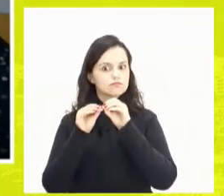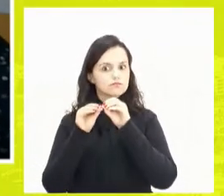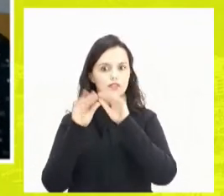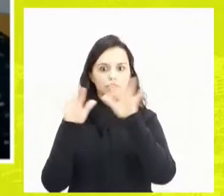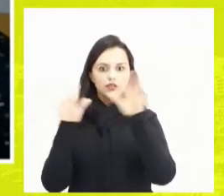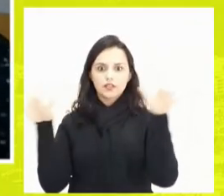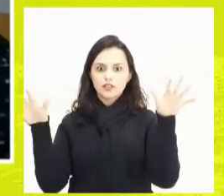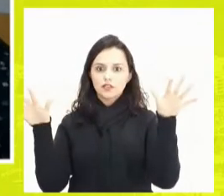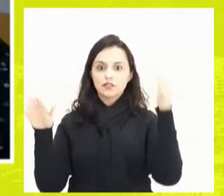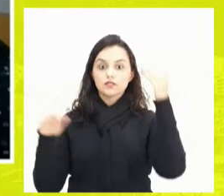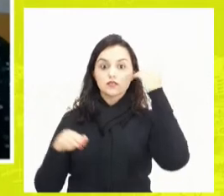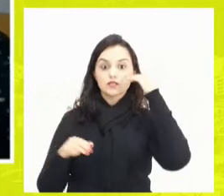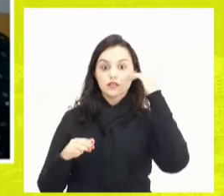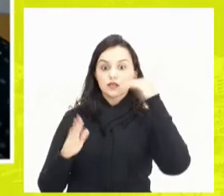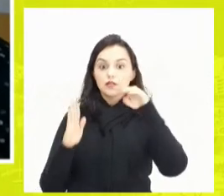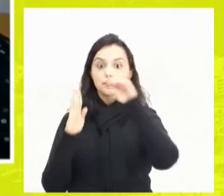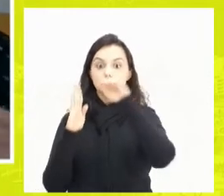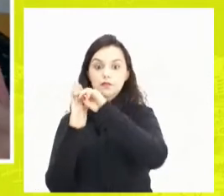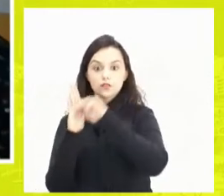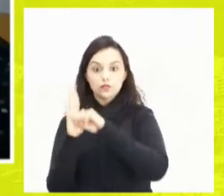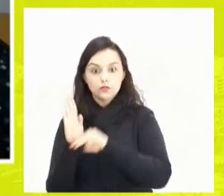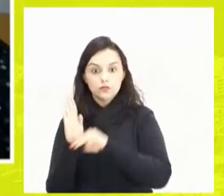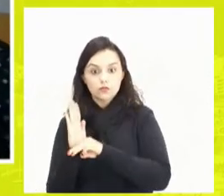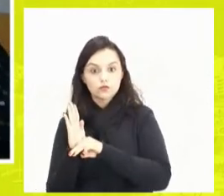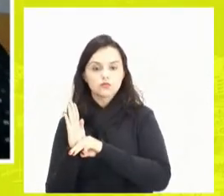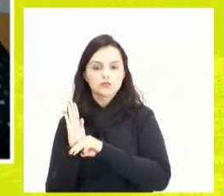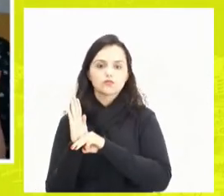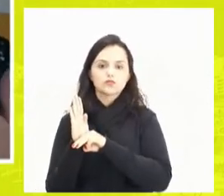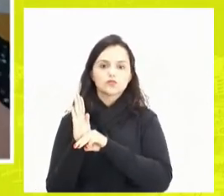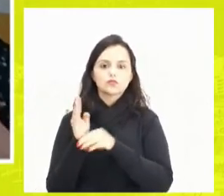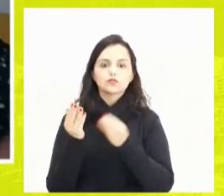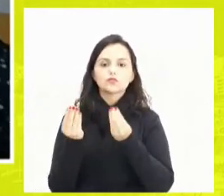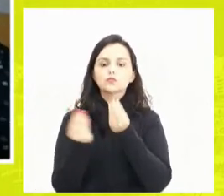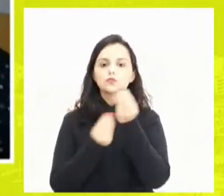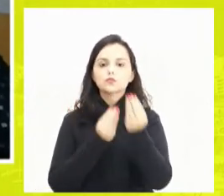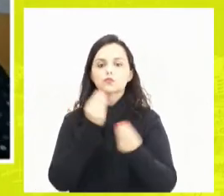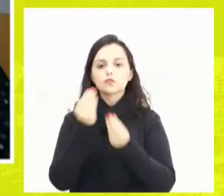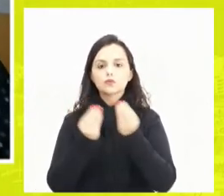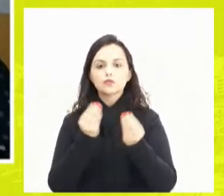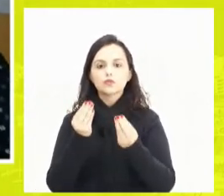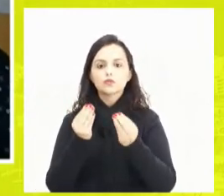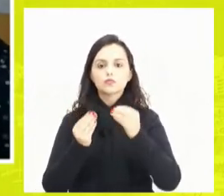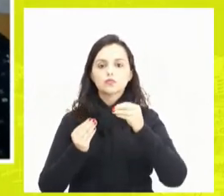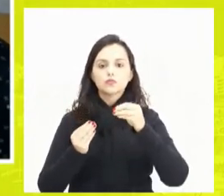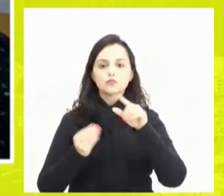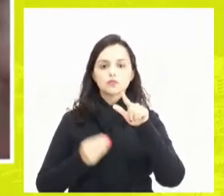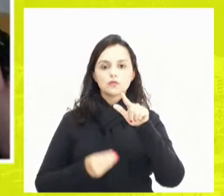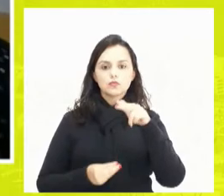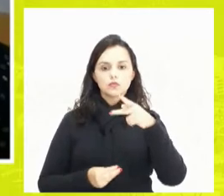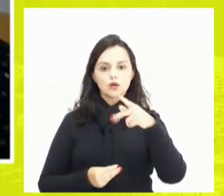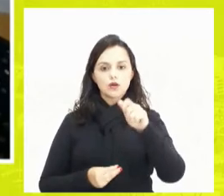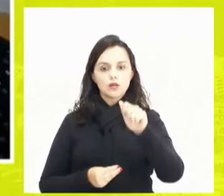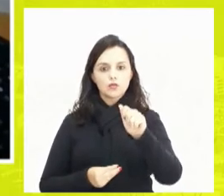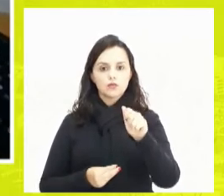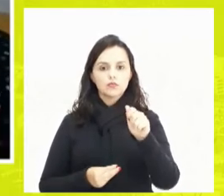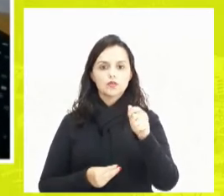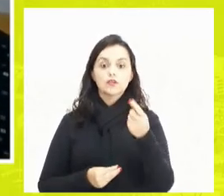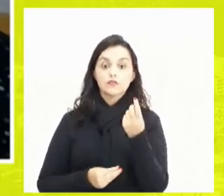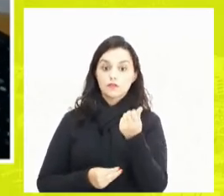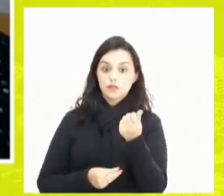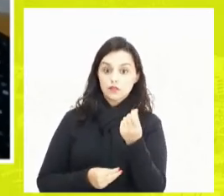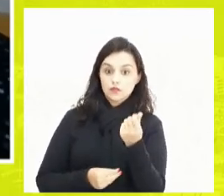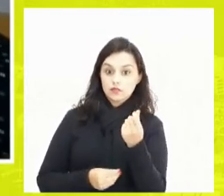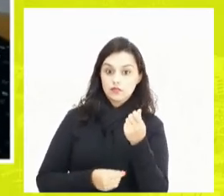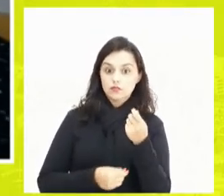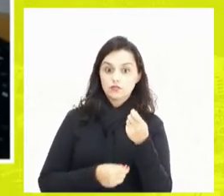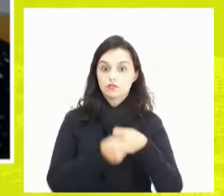on machine salute you can understand their methodology how loop fleet instance itself what are the solutions